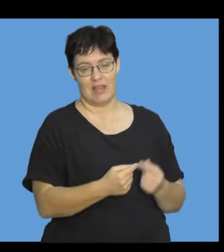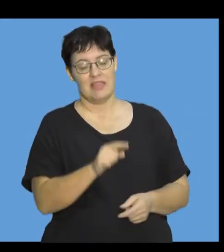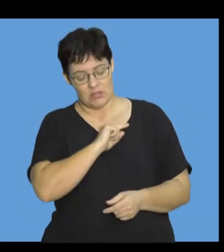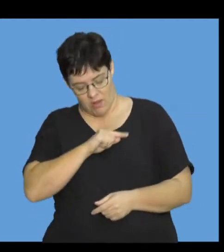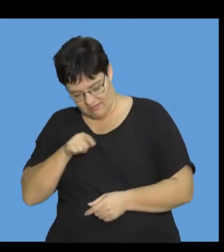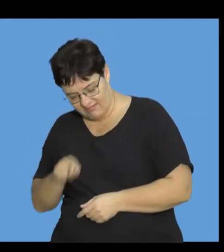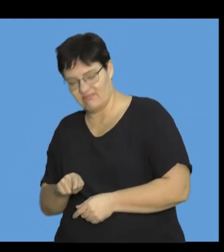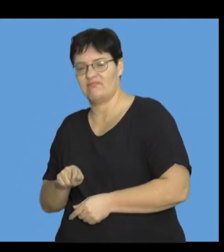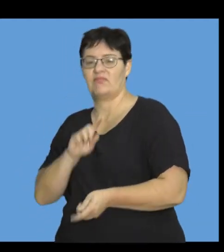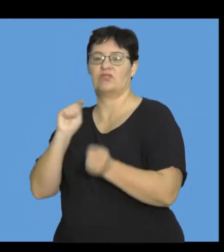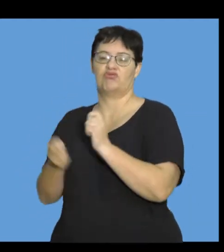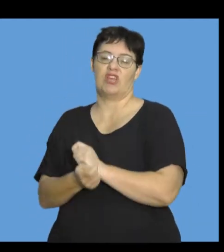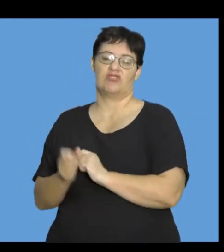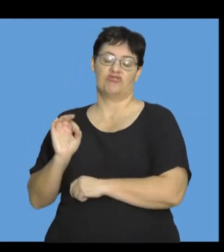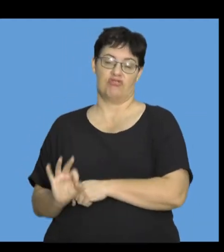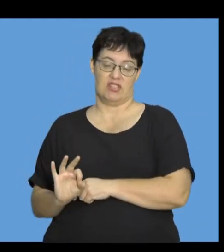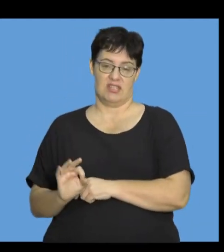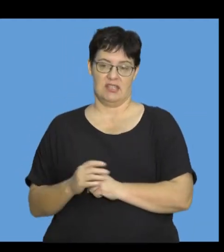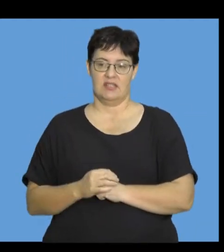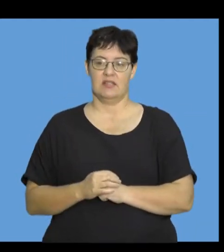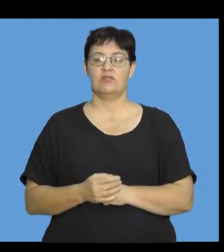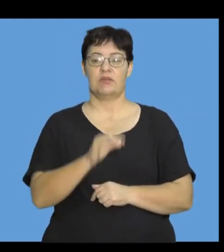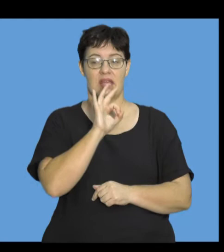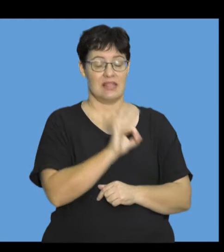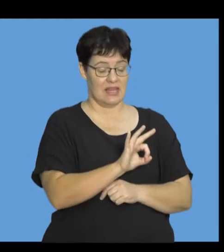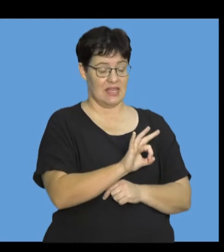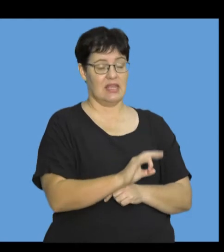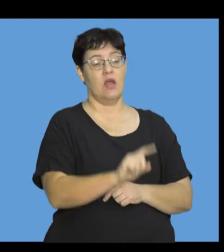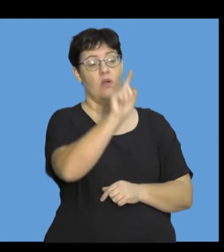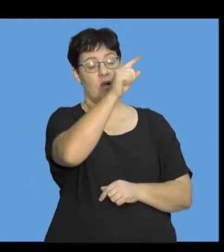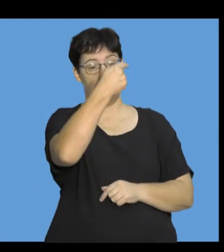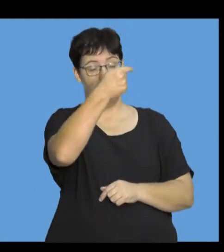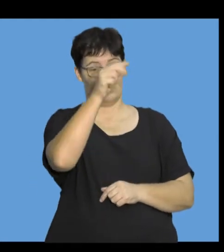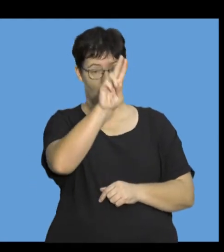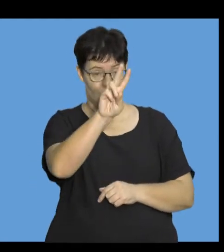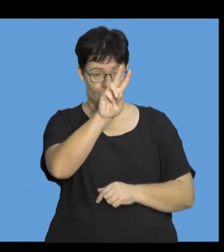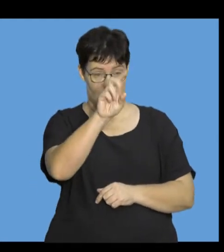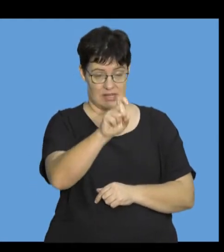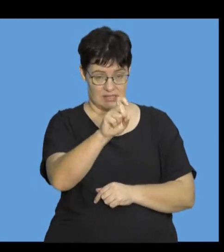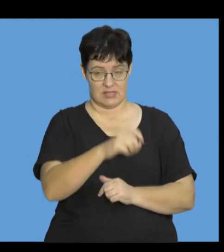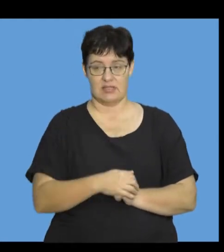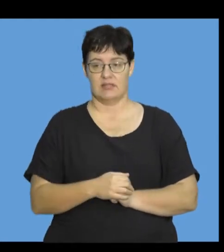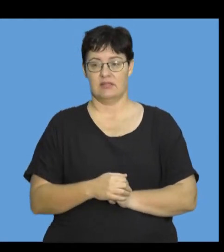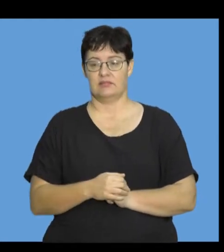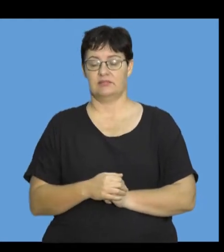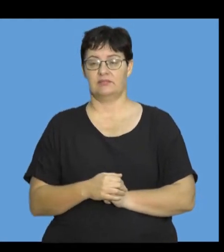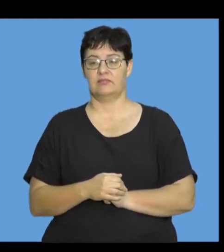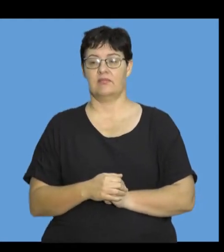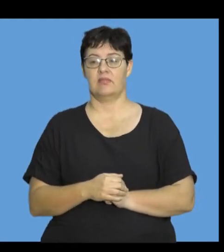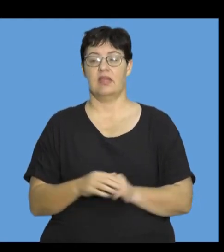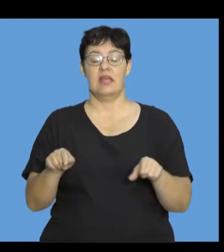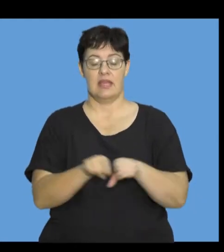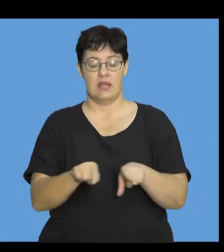just saying already make it base 3. So this will be 3 to the exponent of 1 minus 2x. I'm just going to rewrite